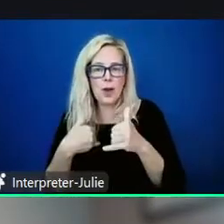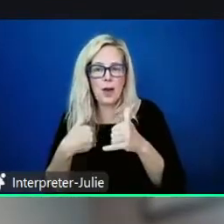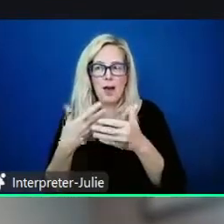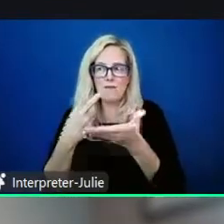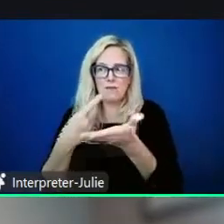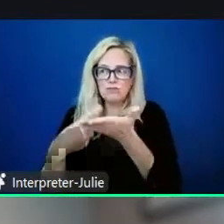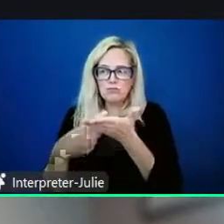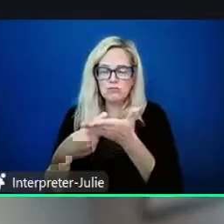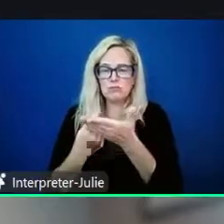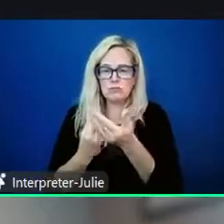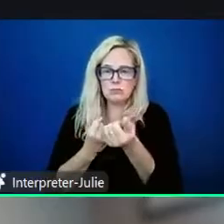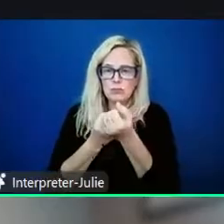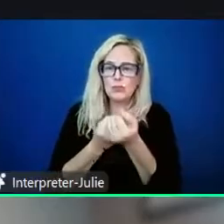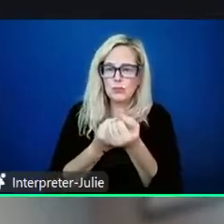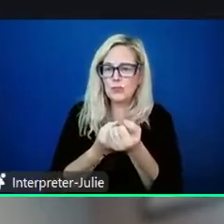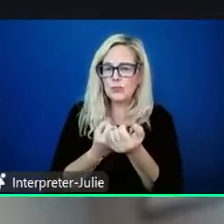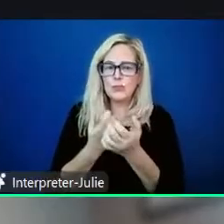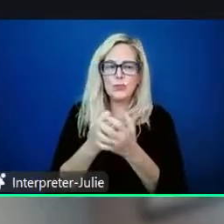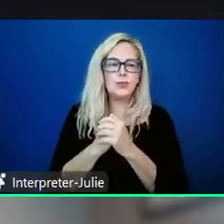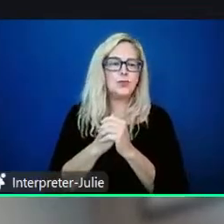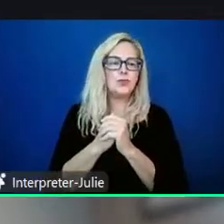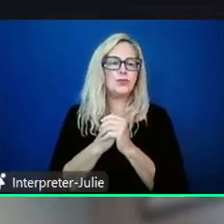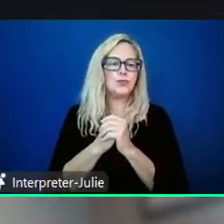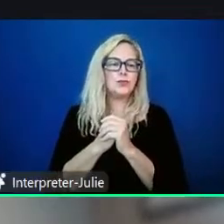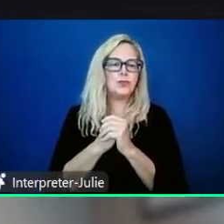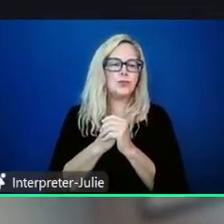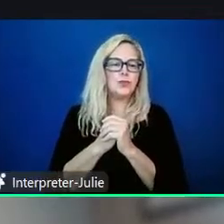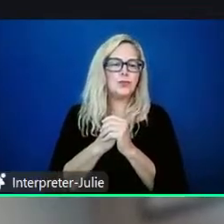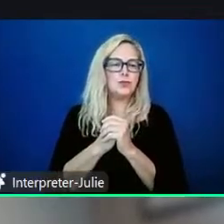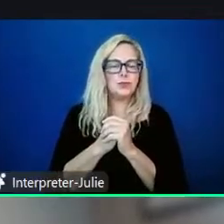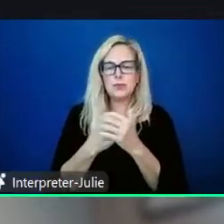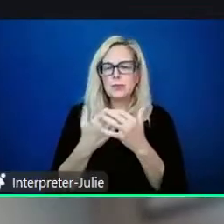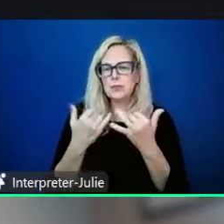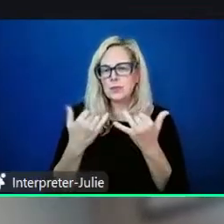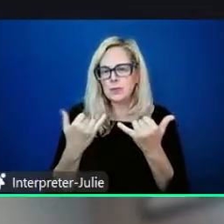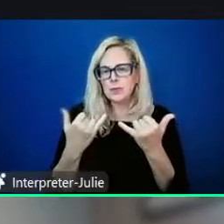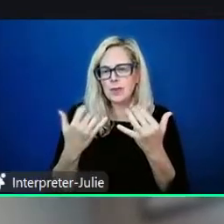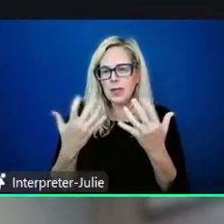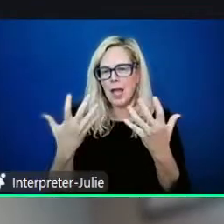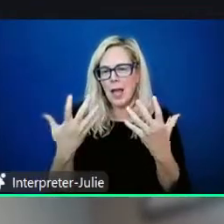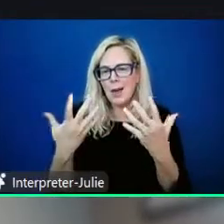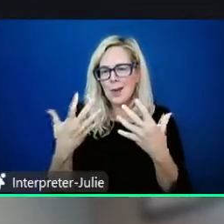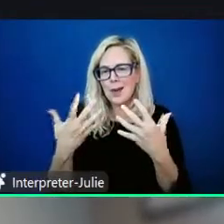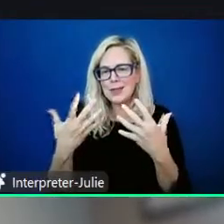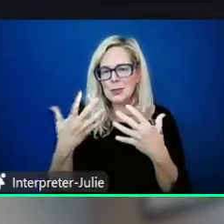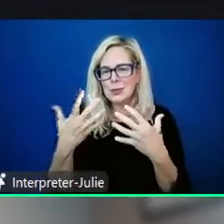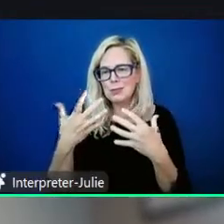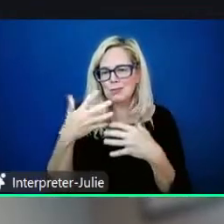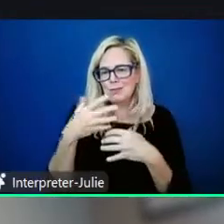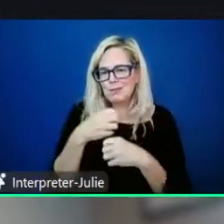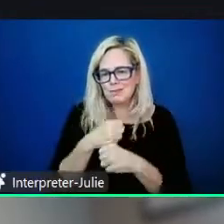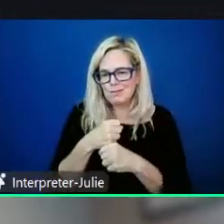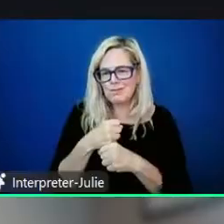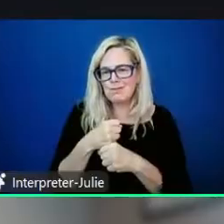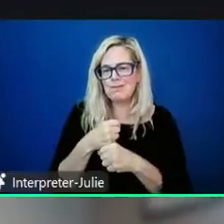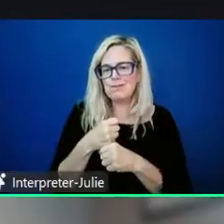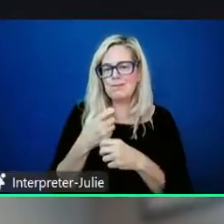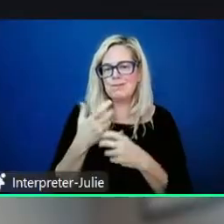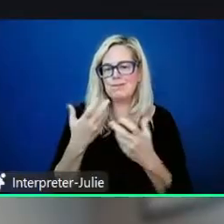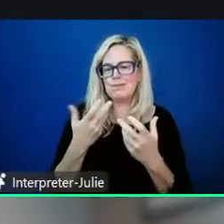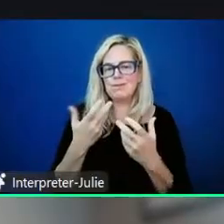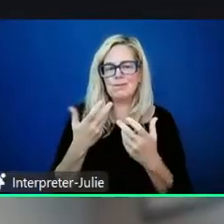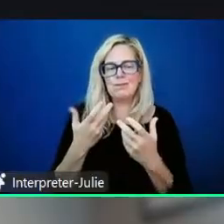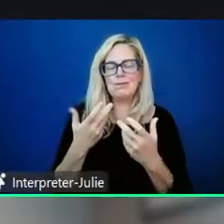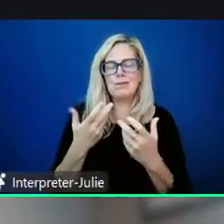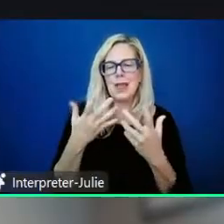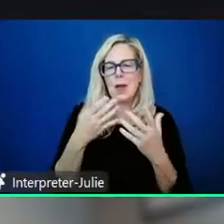does. So I think I'd like to conclude, rather than talking more about accommodations, to talk about universal